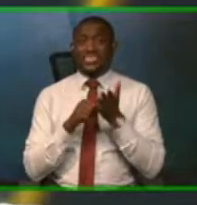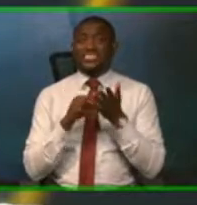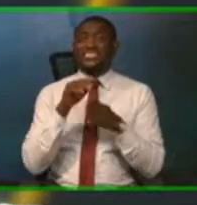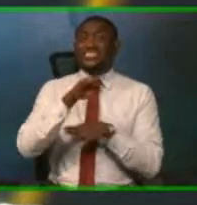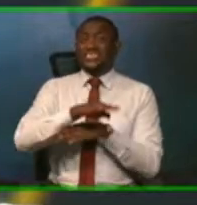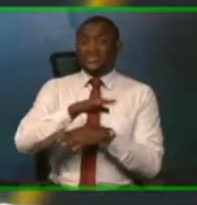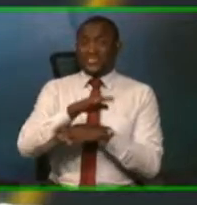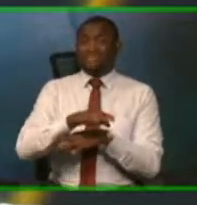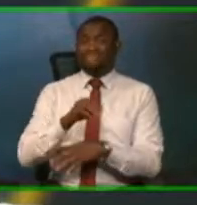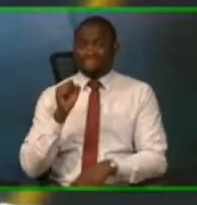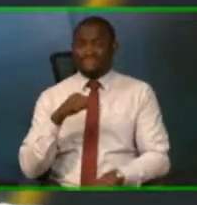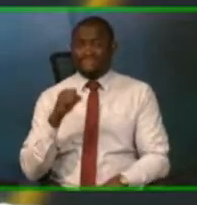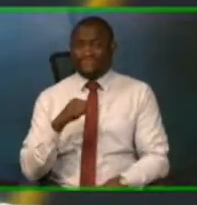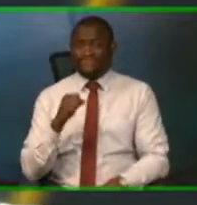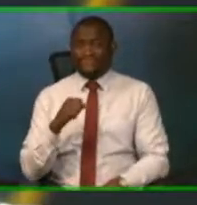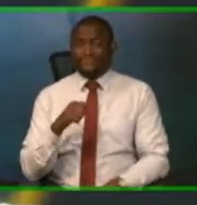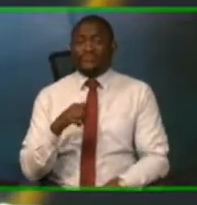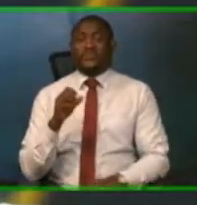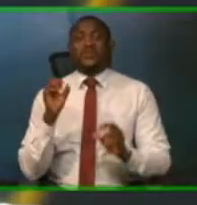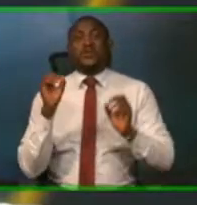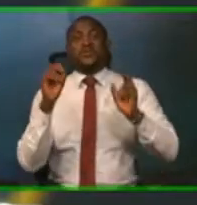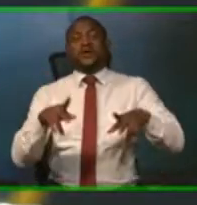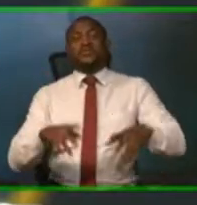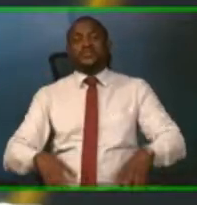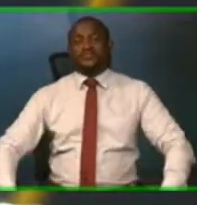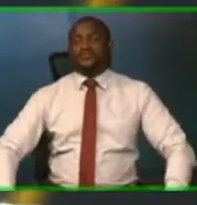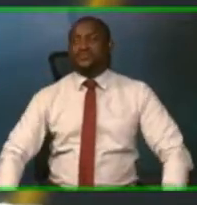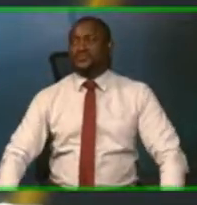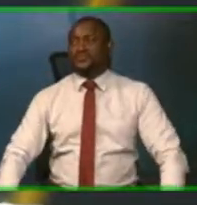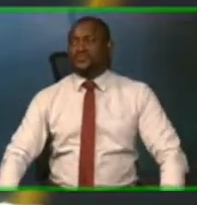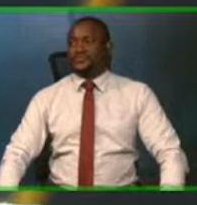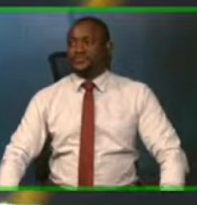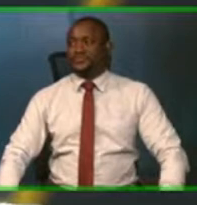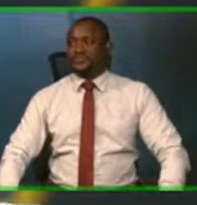evening. All right.